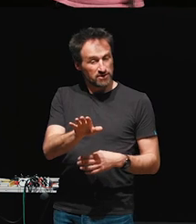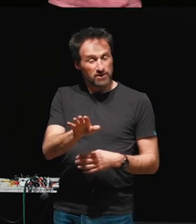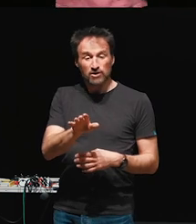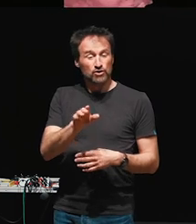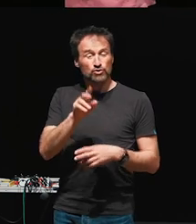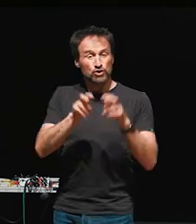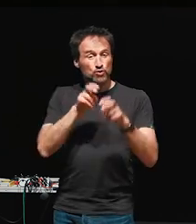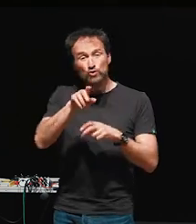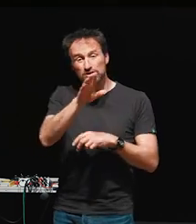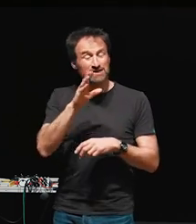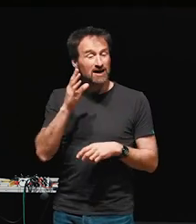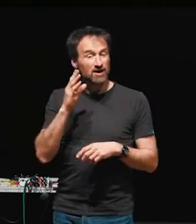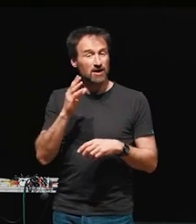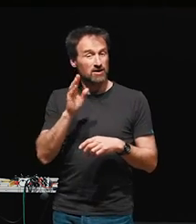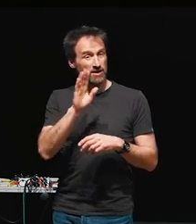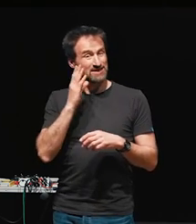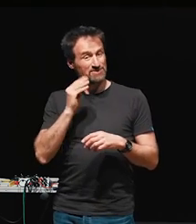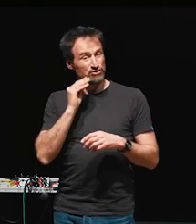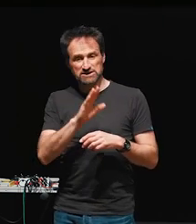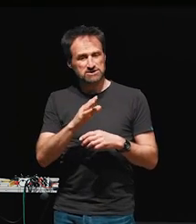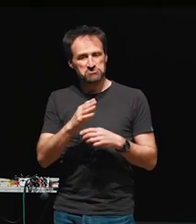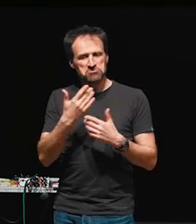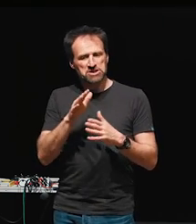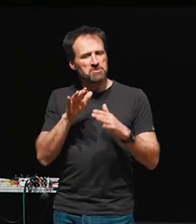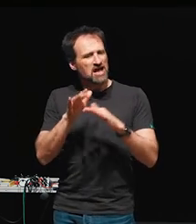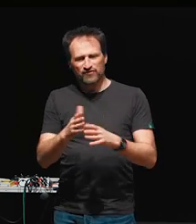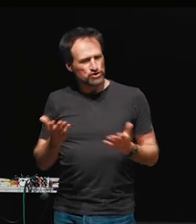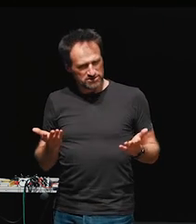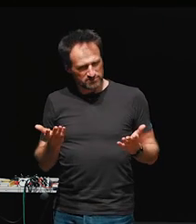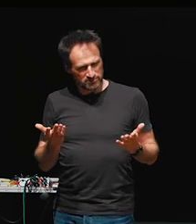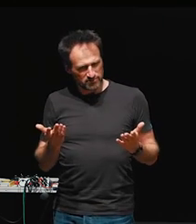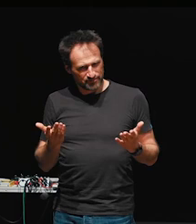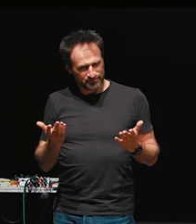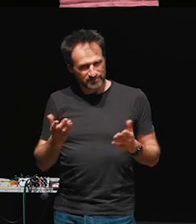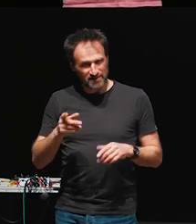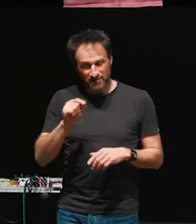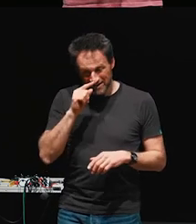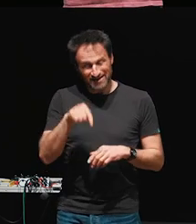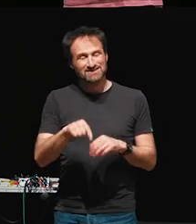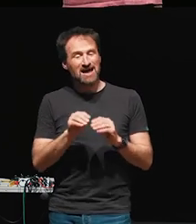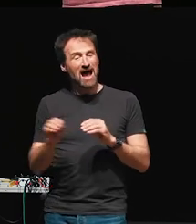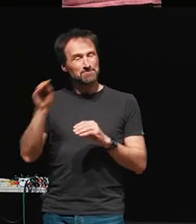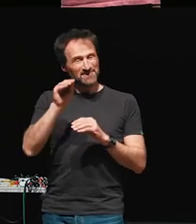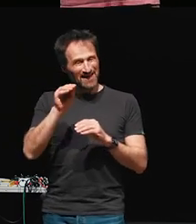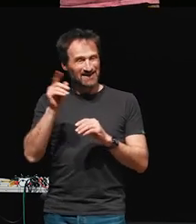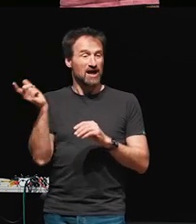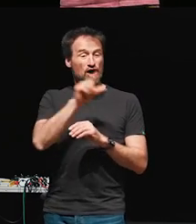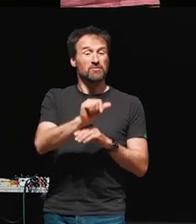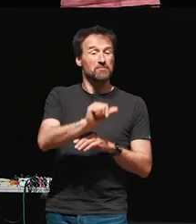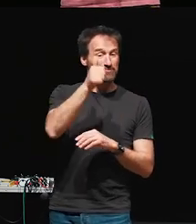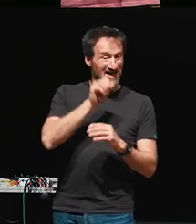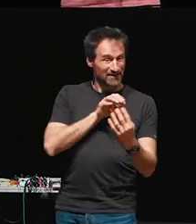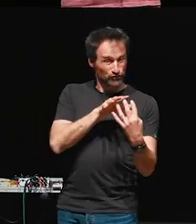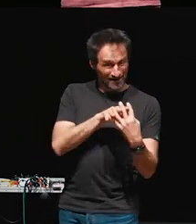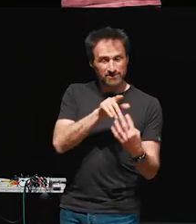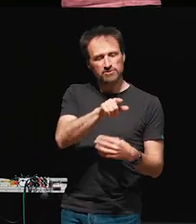manner. And so that's awesome. And whenever you're done with that data, or you want to send an update back to the main thread, you simply call